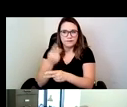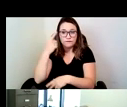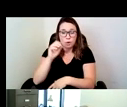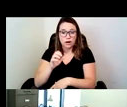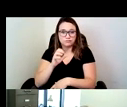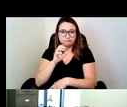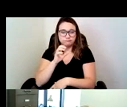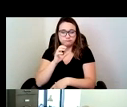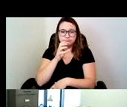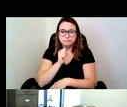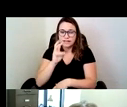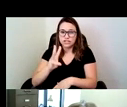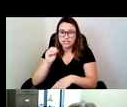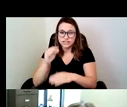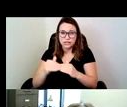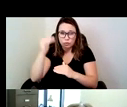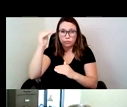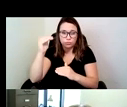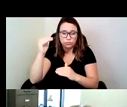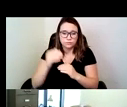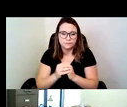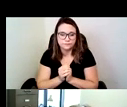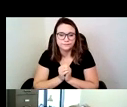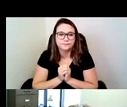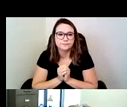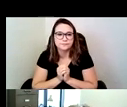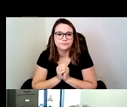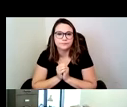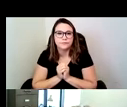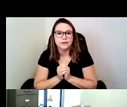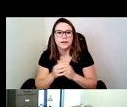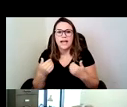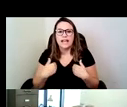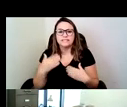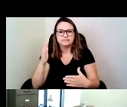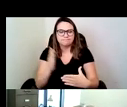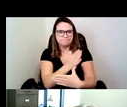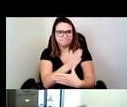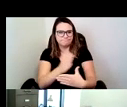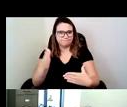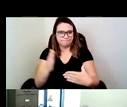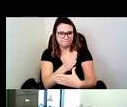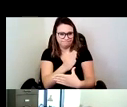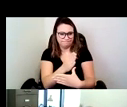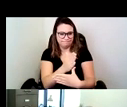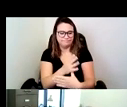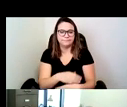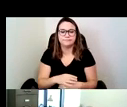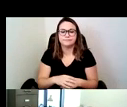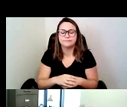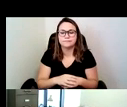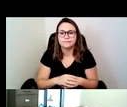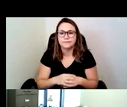older. EISEP works on a sliding scale fee, and case managers provide in-home care